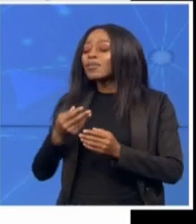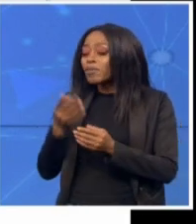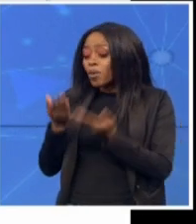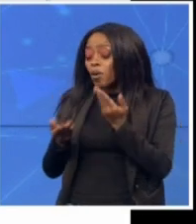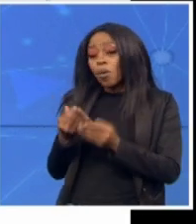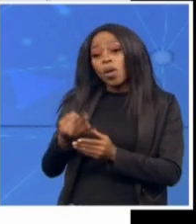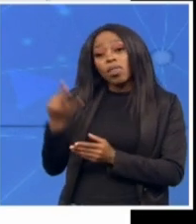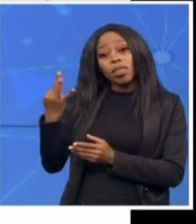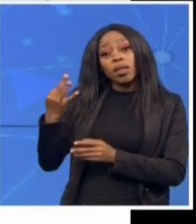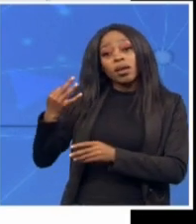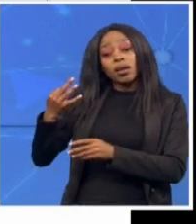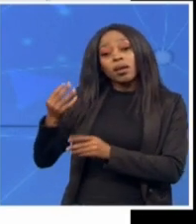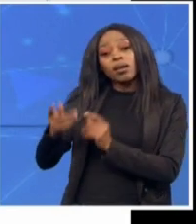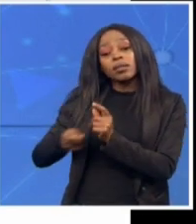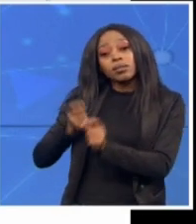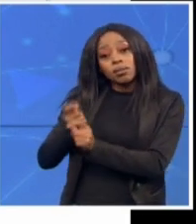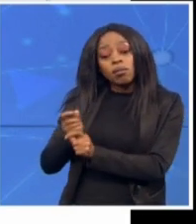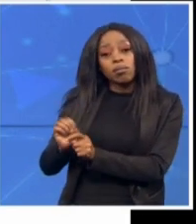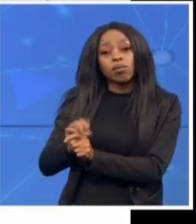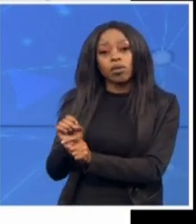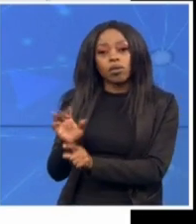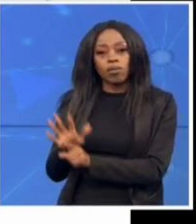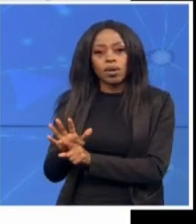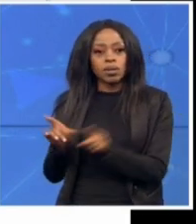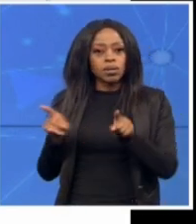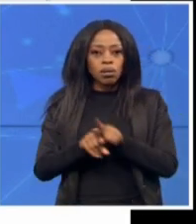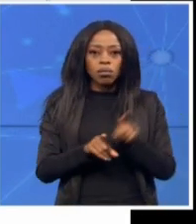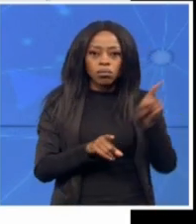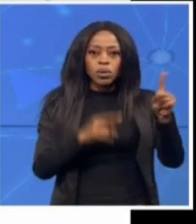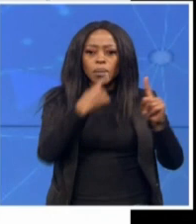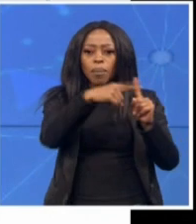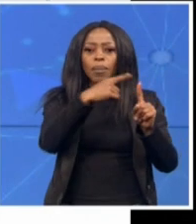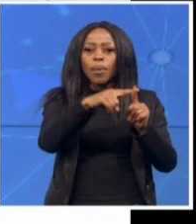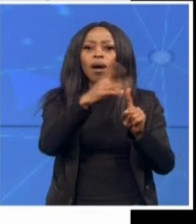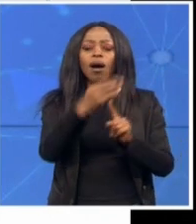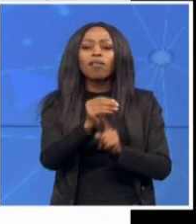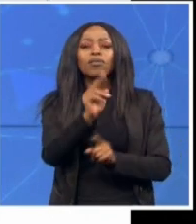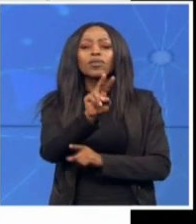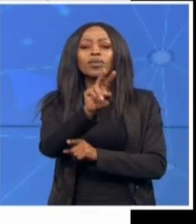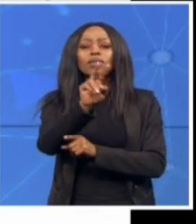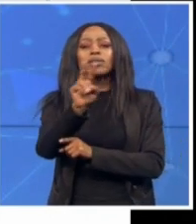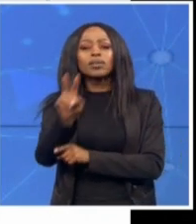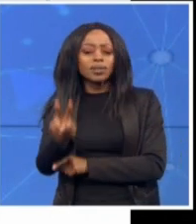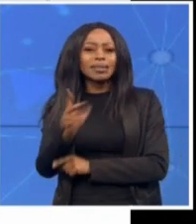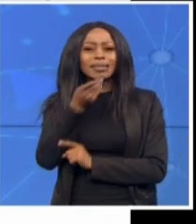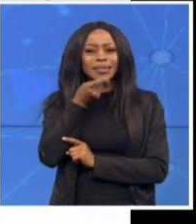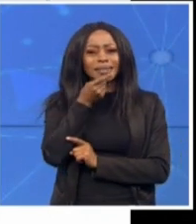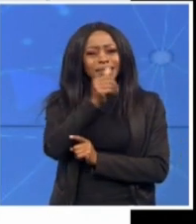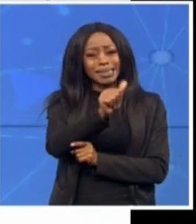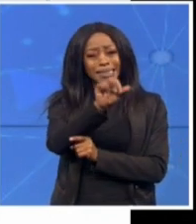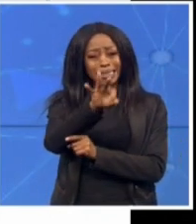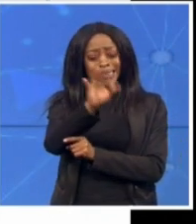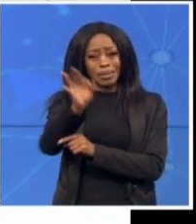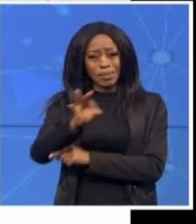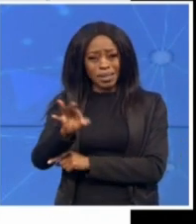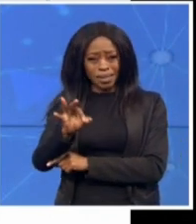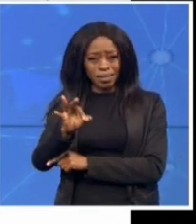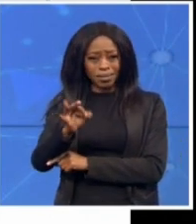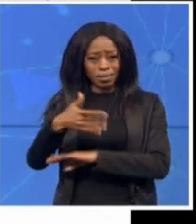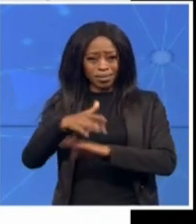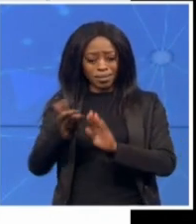you'll see the smear positivity on the 22nd of December was 63%. It's now down to 50%. So we're starting to see a